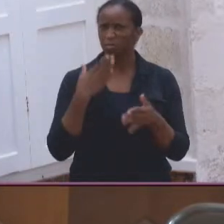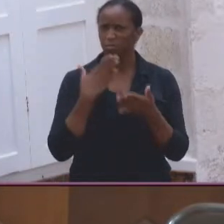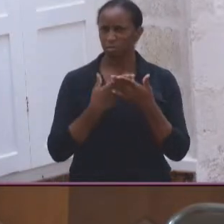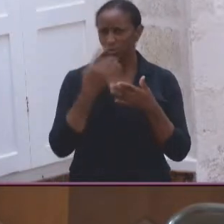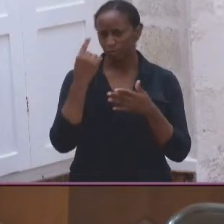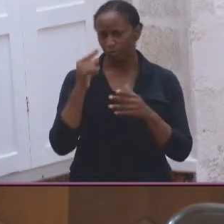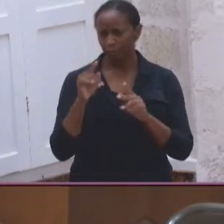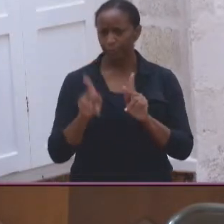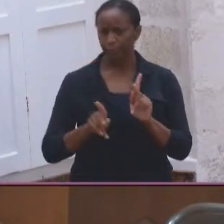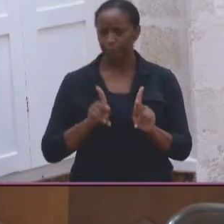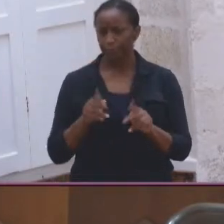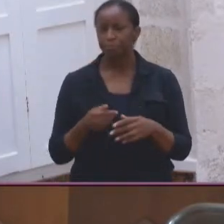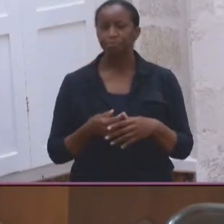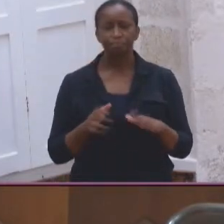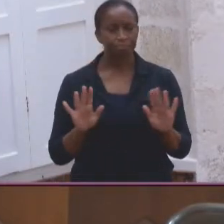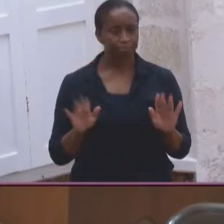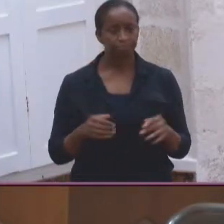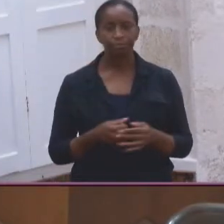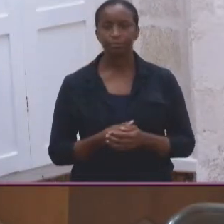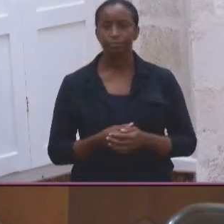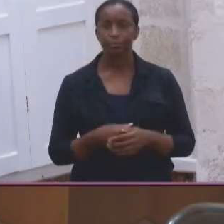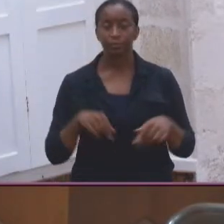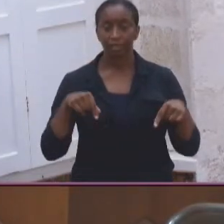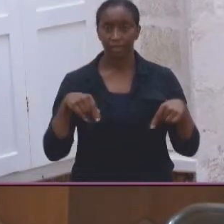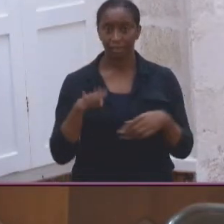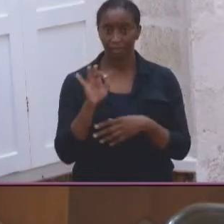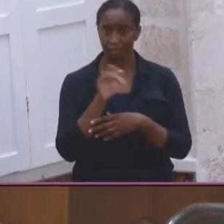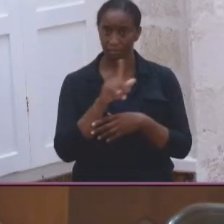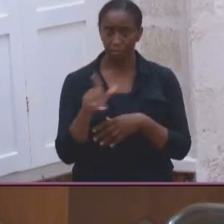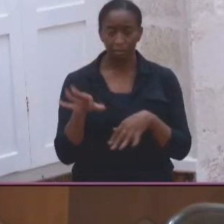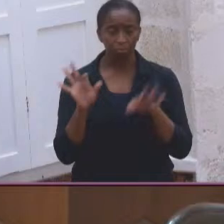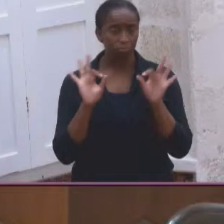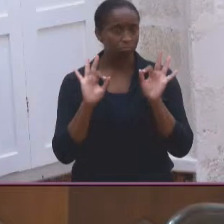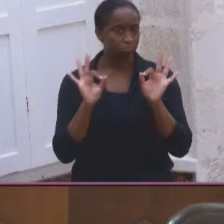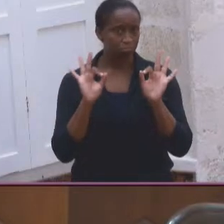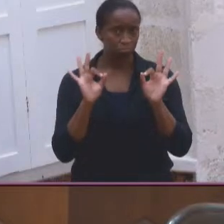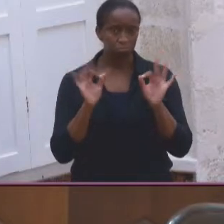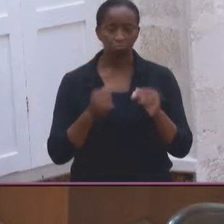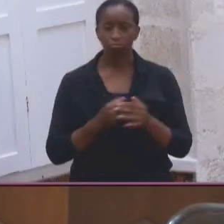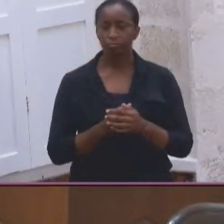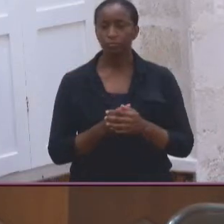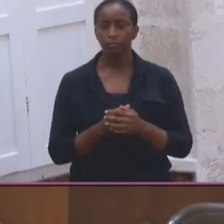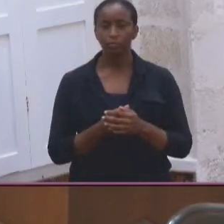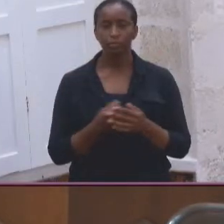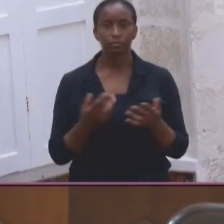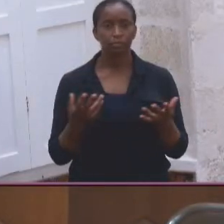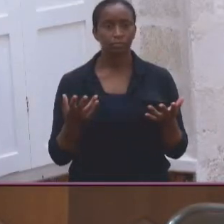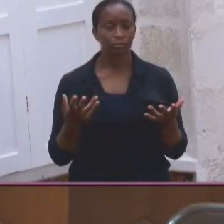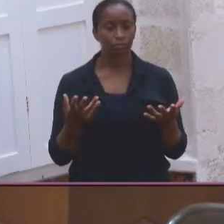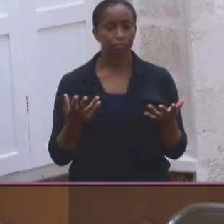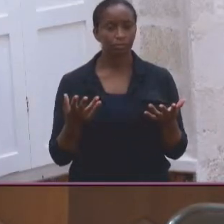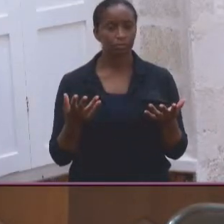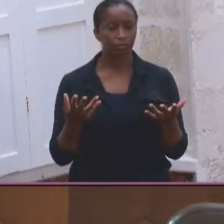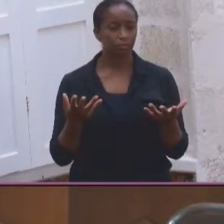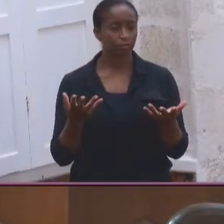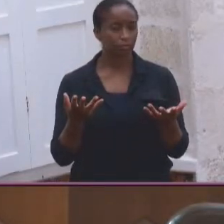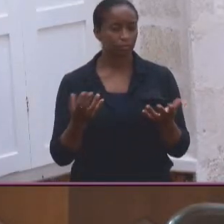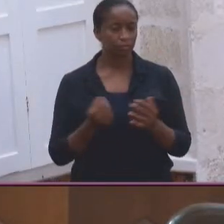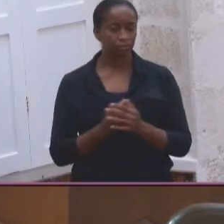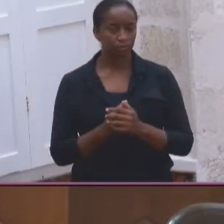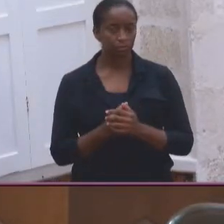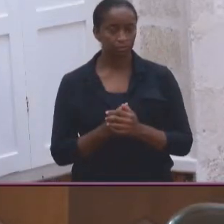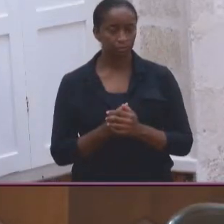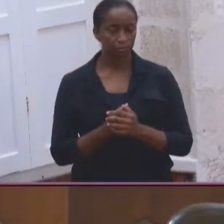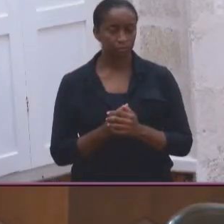that as we move forward, that we can all treat to cleanliness in a way that is comprehensive and fit